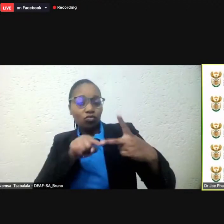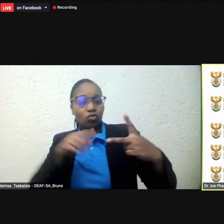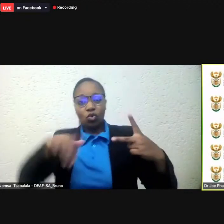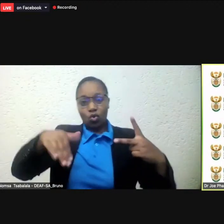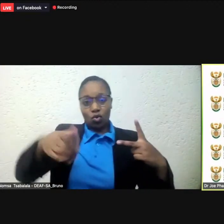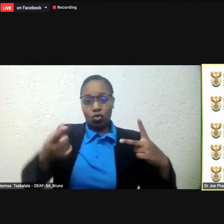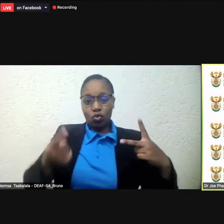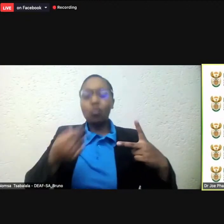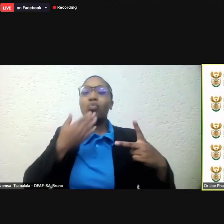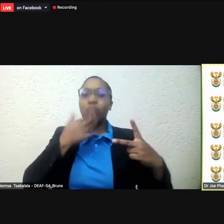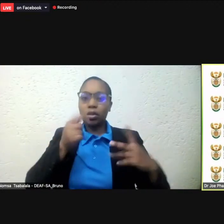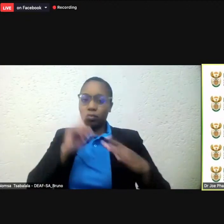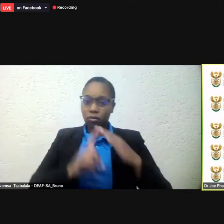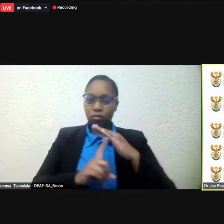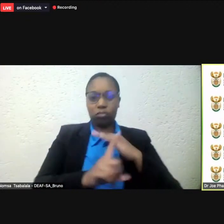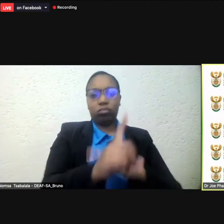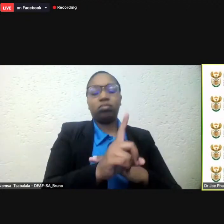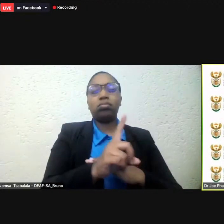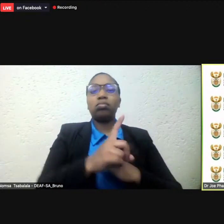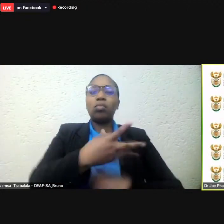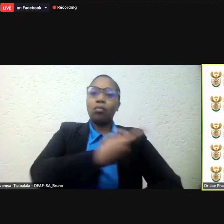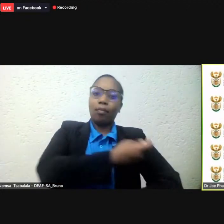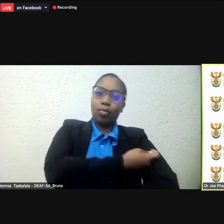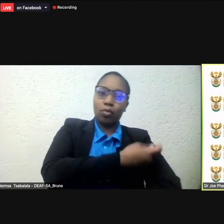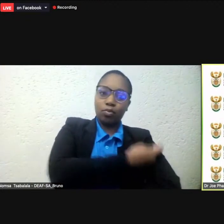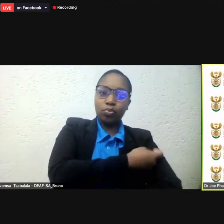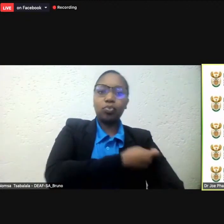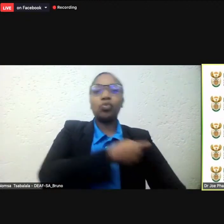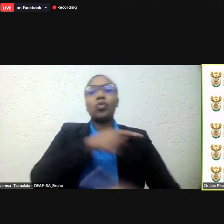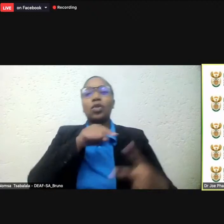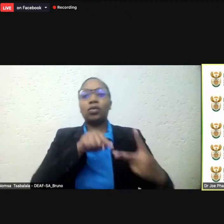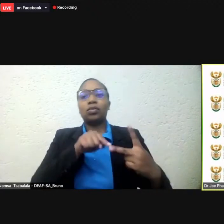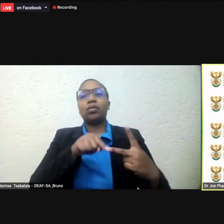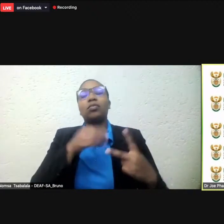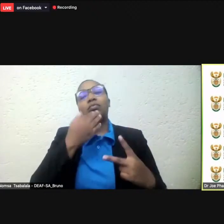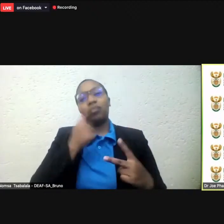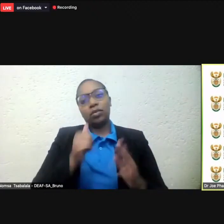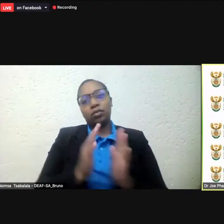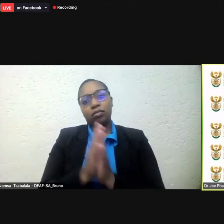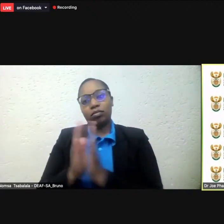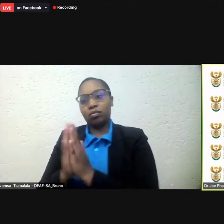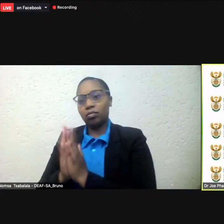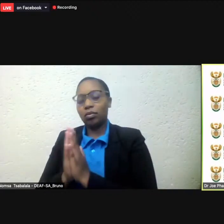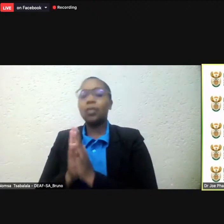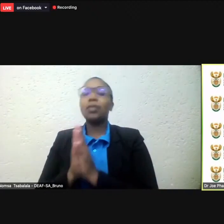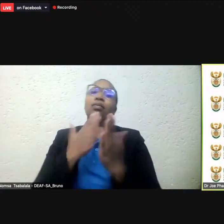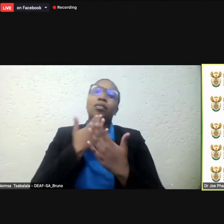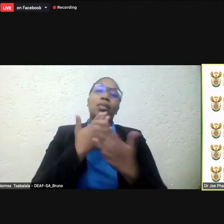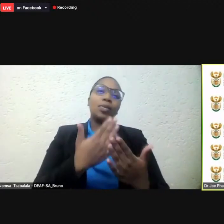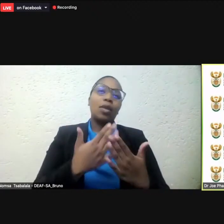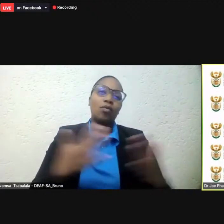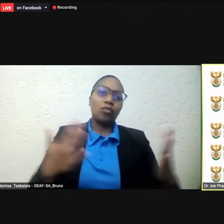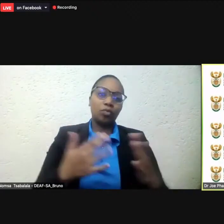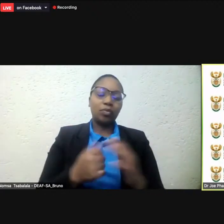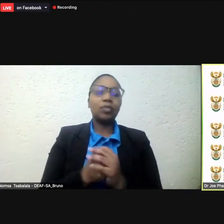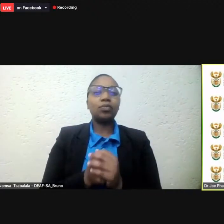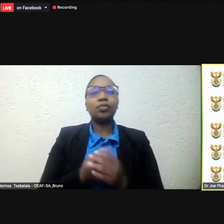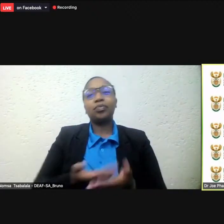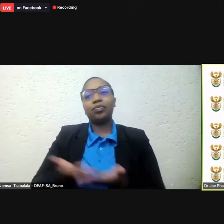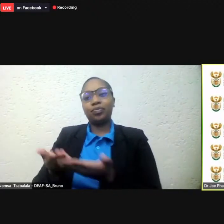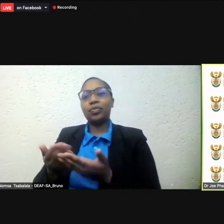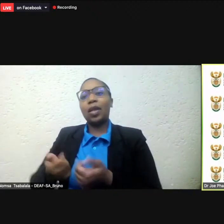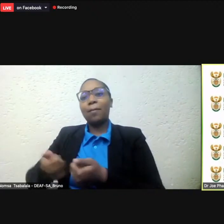second dose, please go ahead and receive your second dose. Thank you very much. And over to Dr.